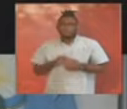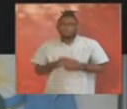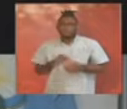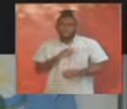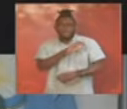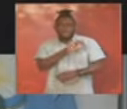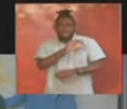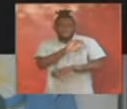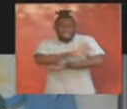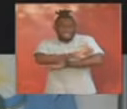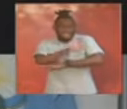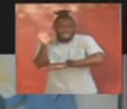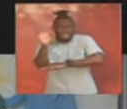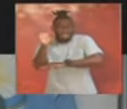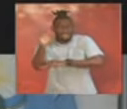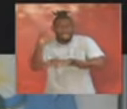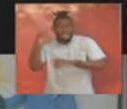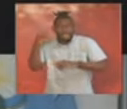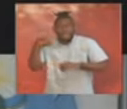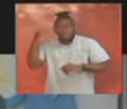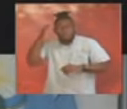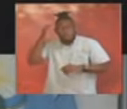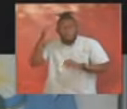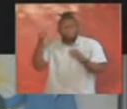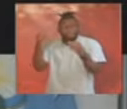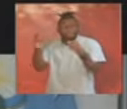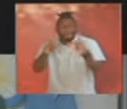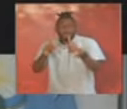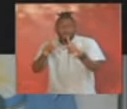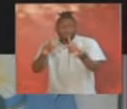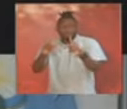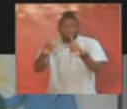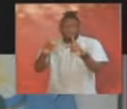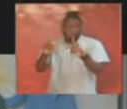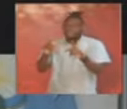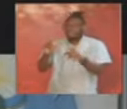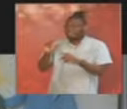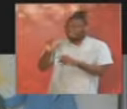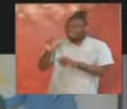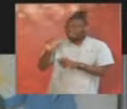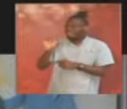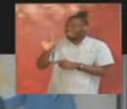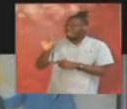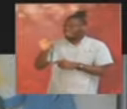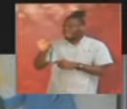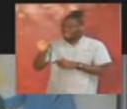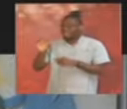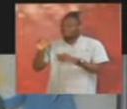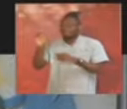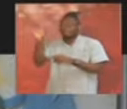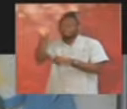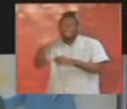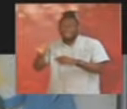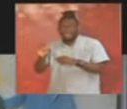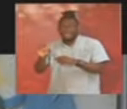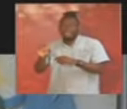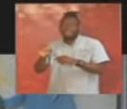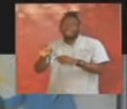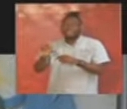period of 98% of our villas, 76% for apartments, and 67% for the